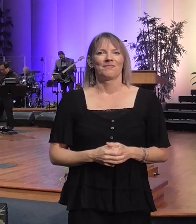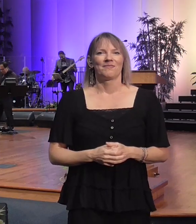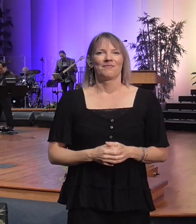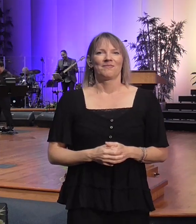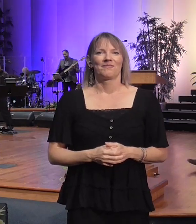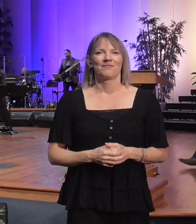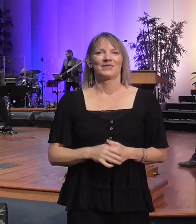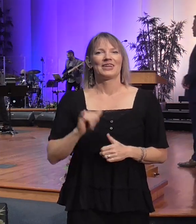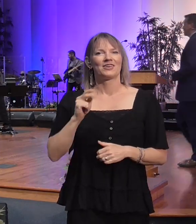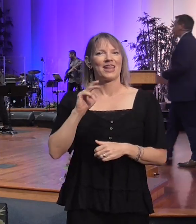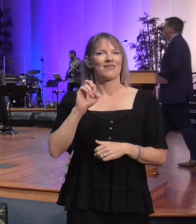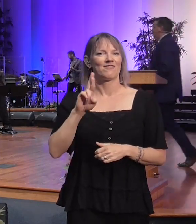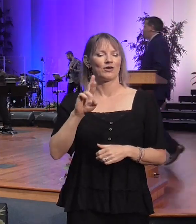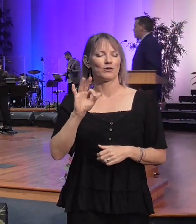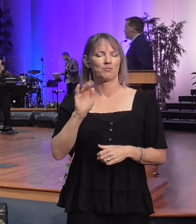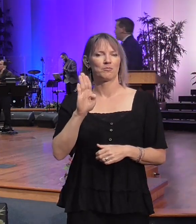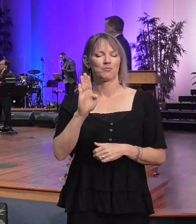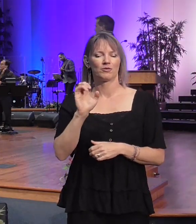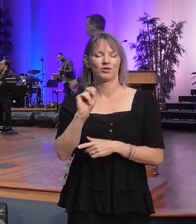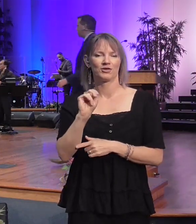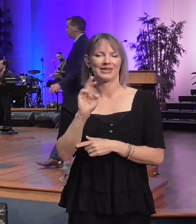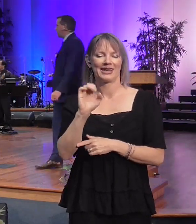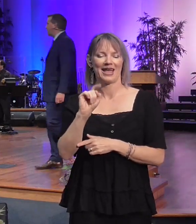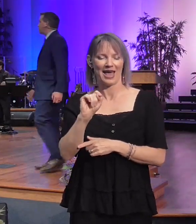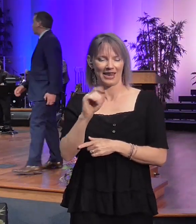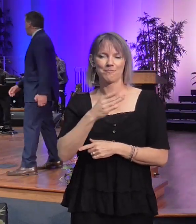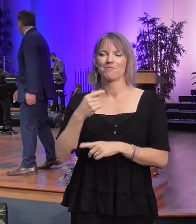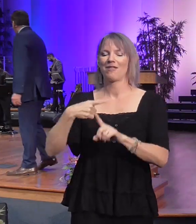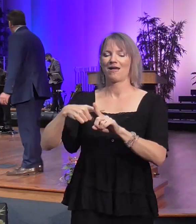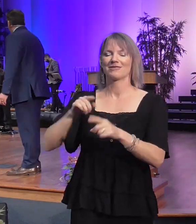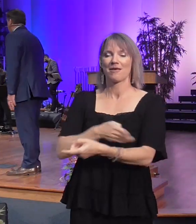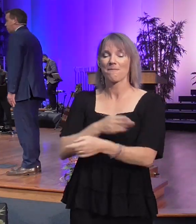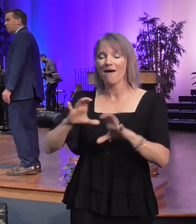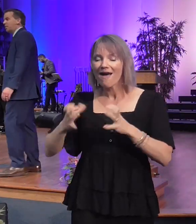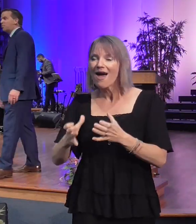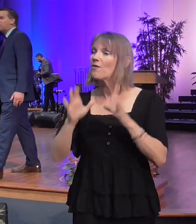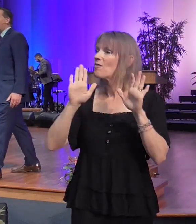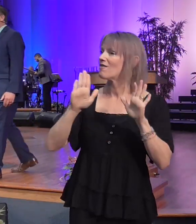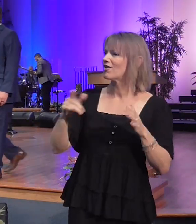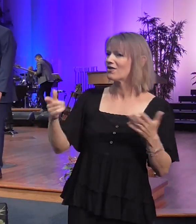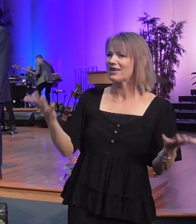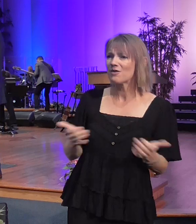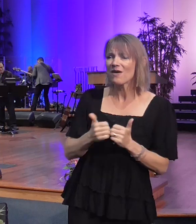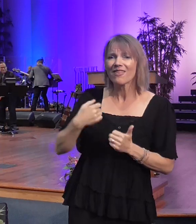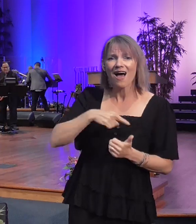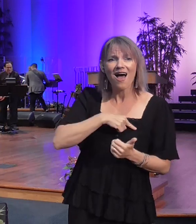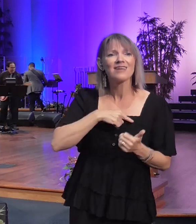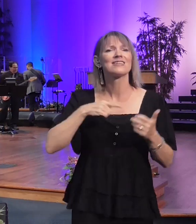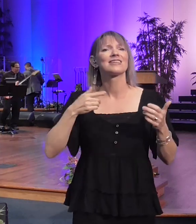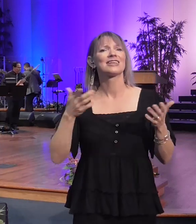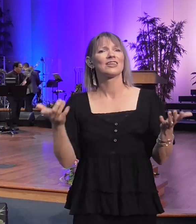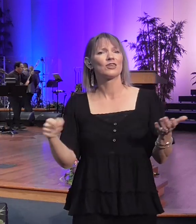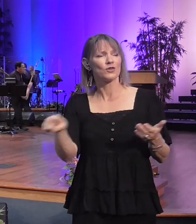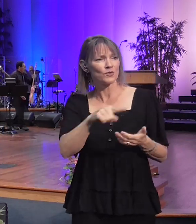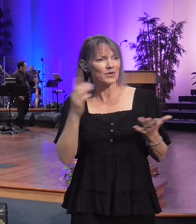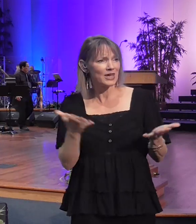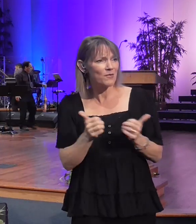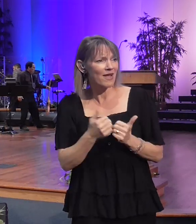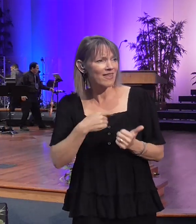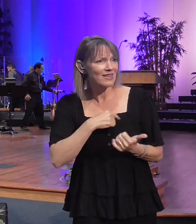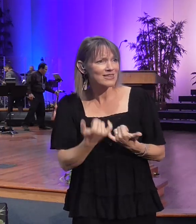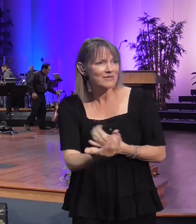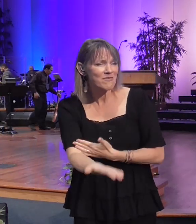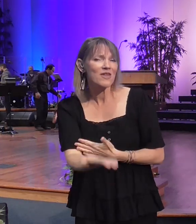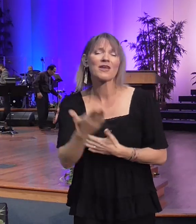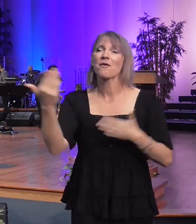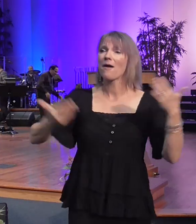Jennifer Burnett and the Mile High Band. So wonderful to have you all with us this morning. So wonderful to have all of you with us this morning. Welcome everyone here in